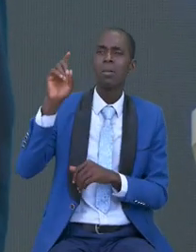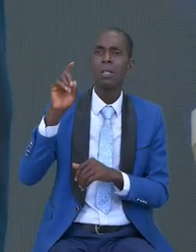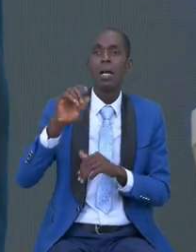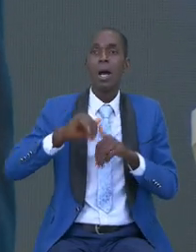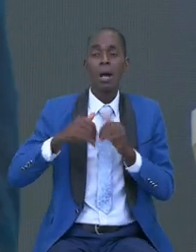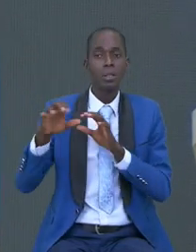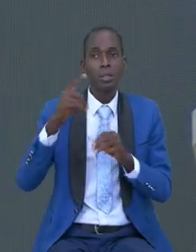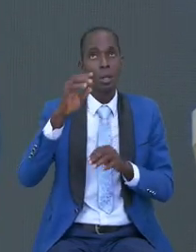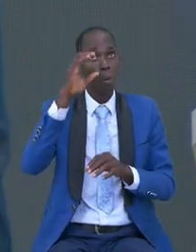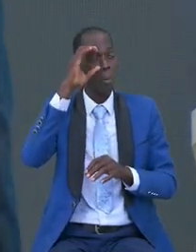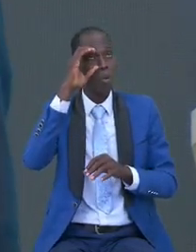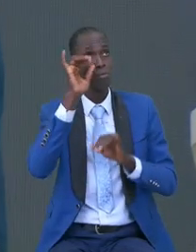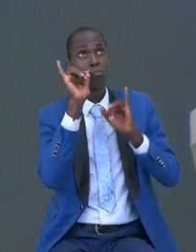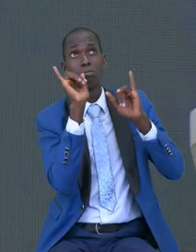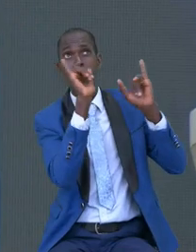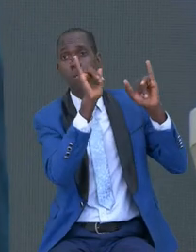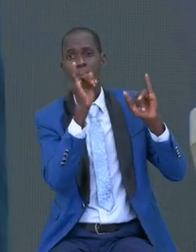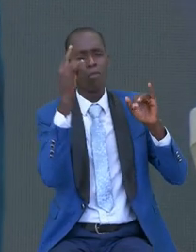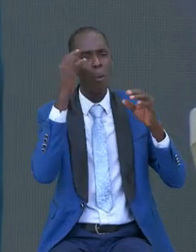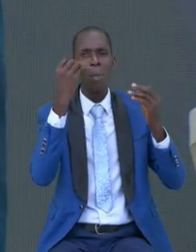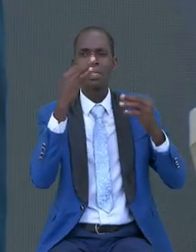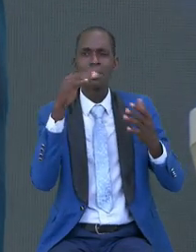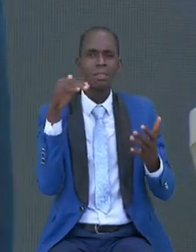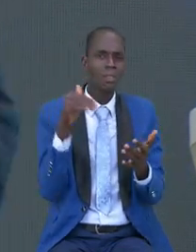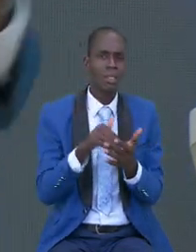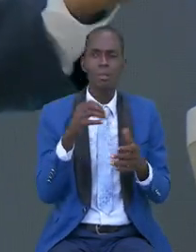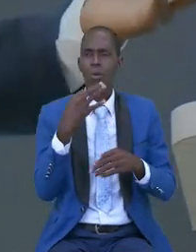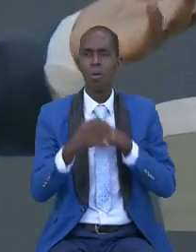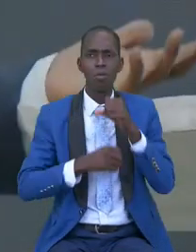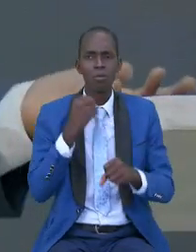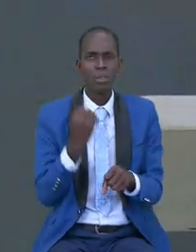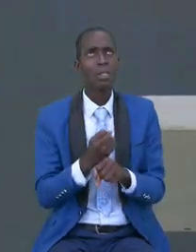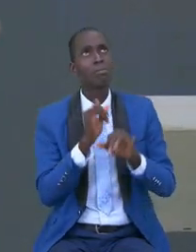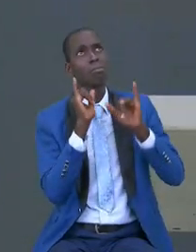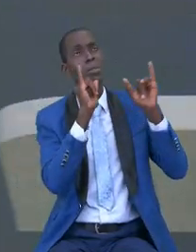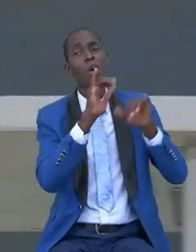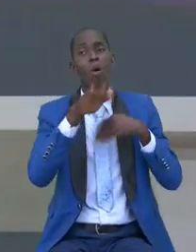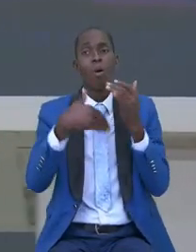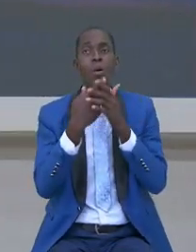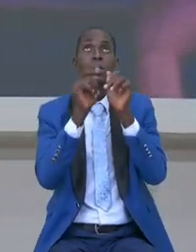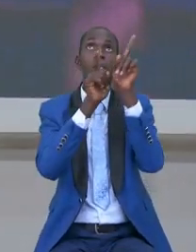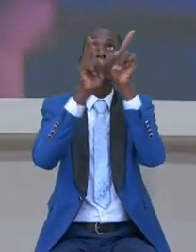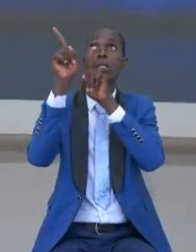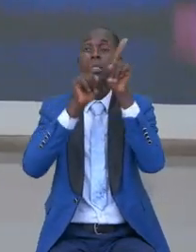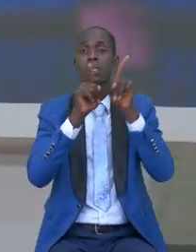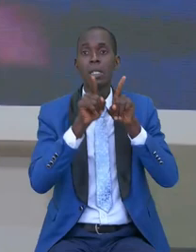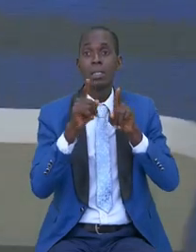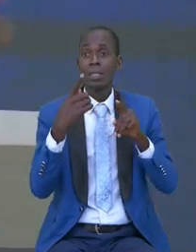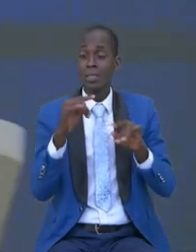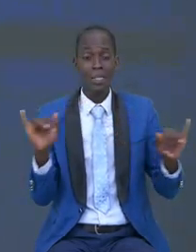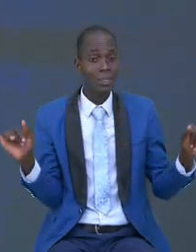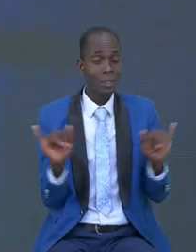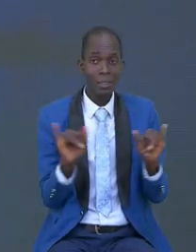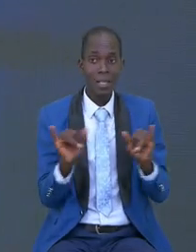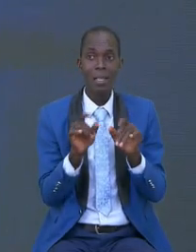stay there all these many thousands of years? All those stars, the same stars